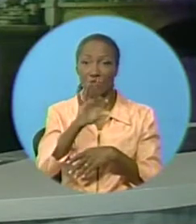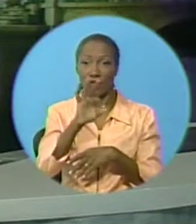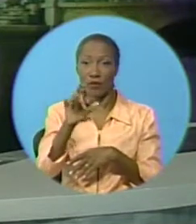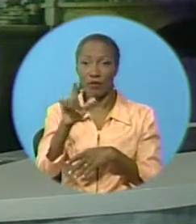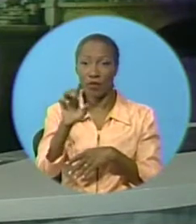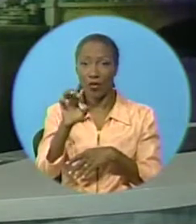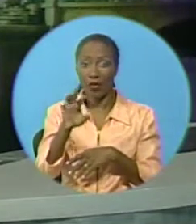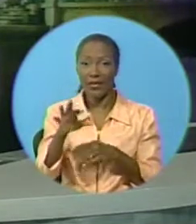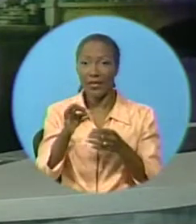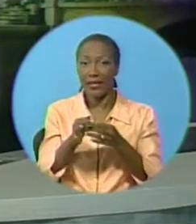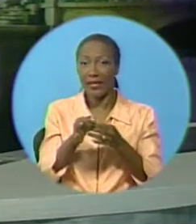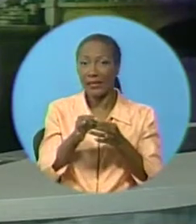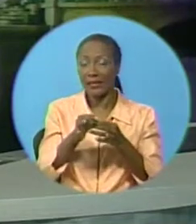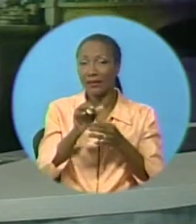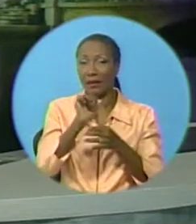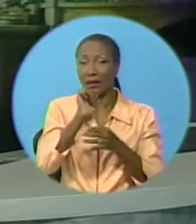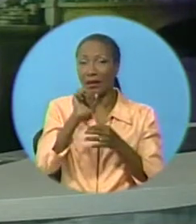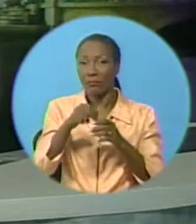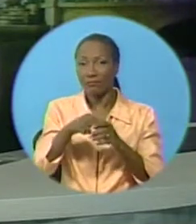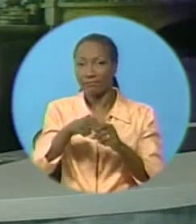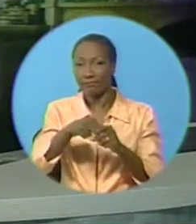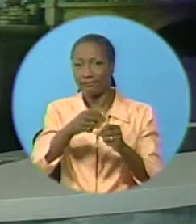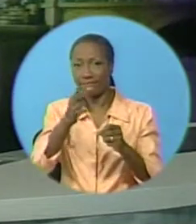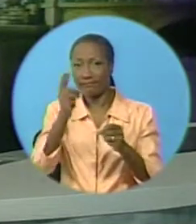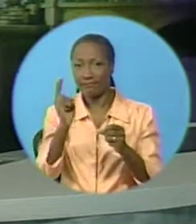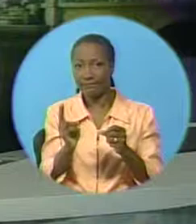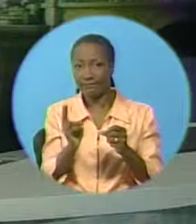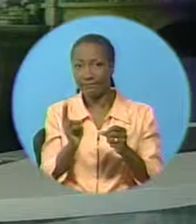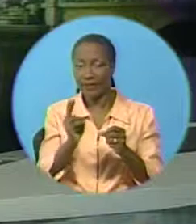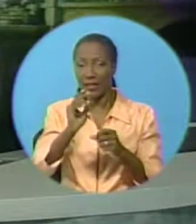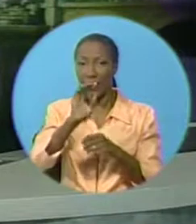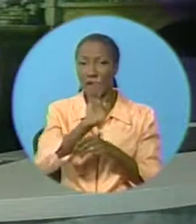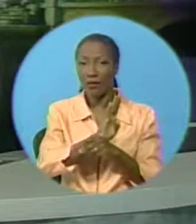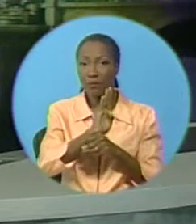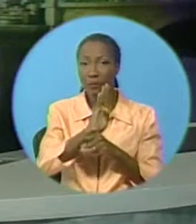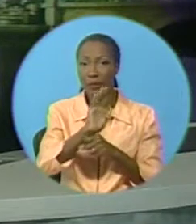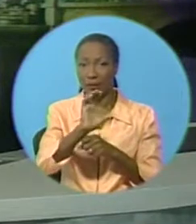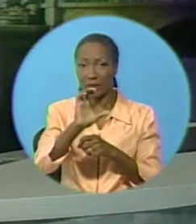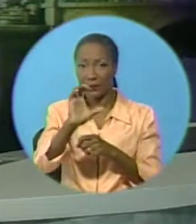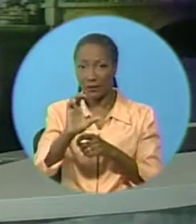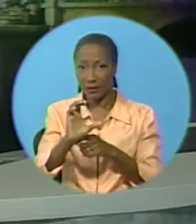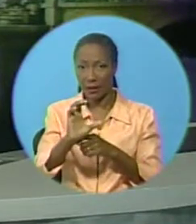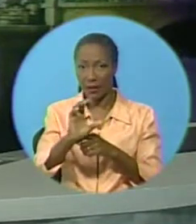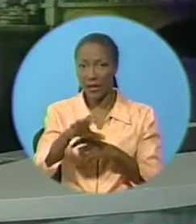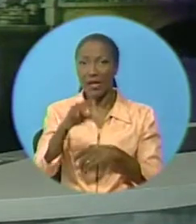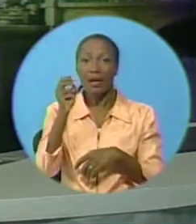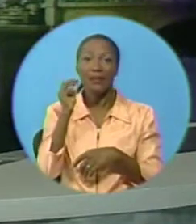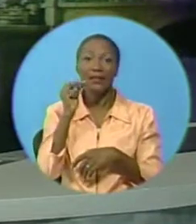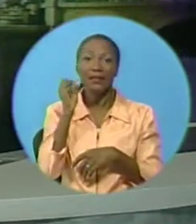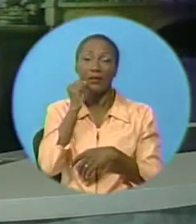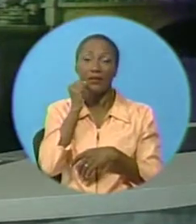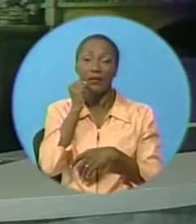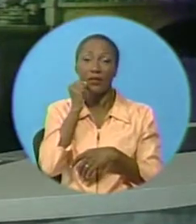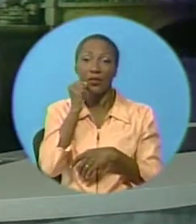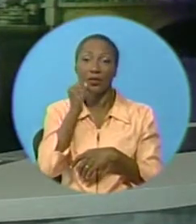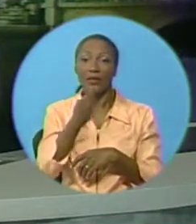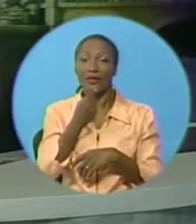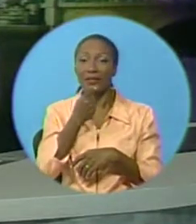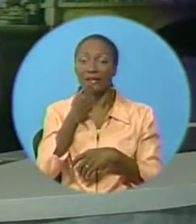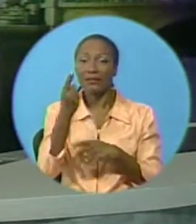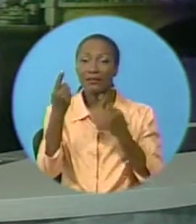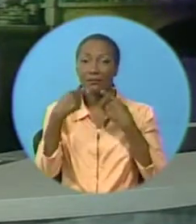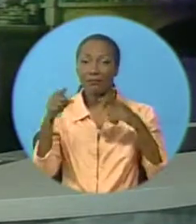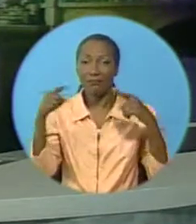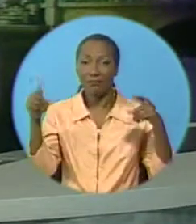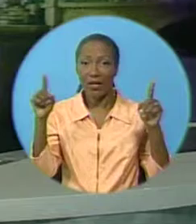of the Barbados Chamber of Commerce and Industry at the end of this year. Ms. Shuffler formally made the announcement in the chamber's most recent